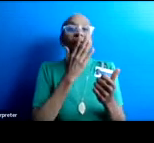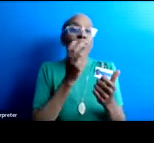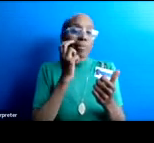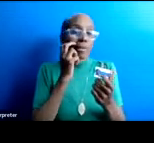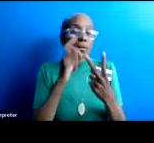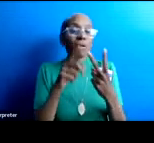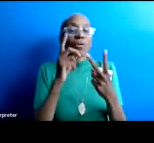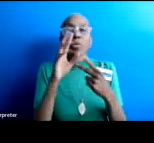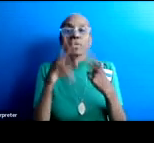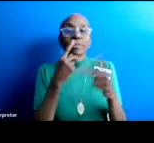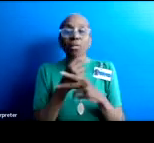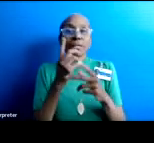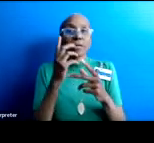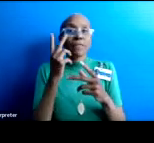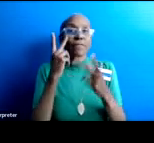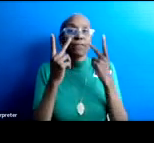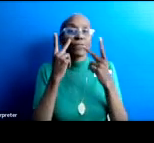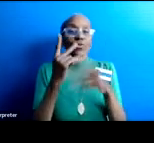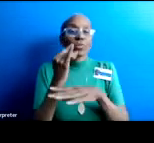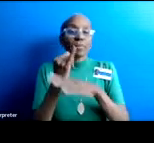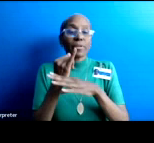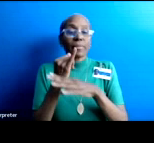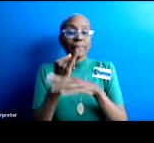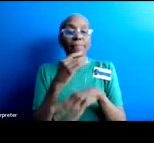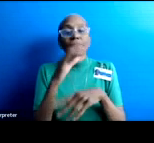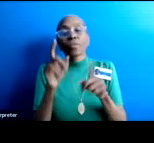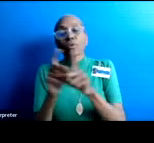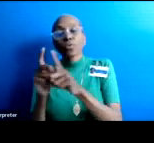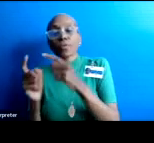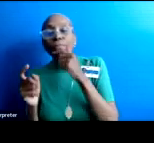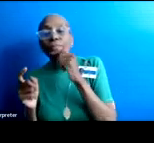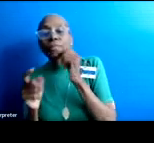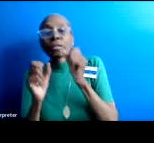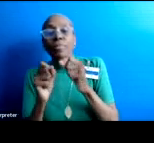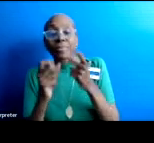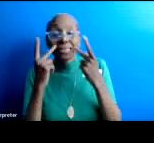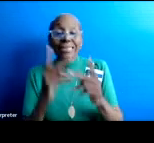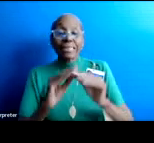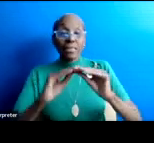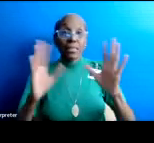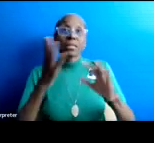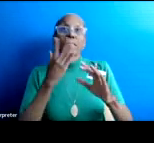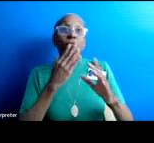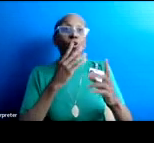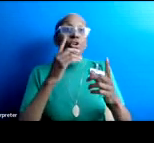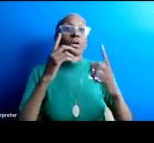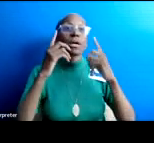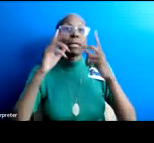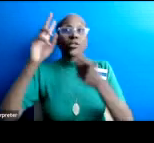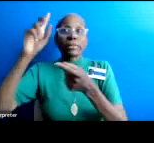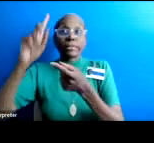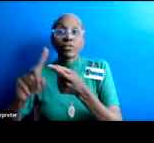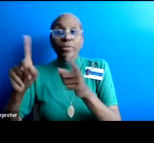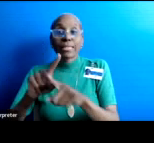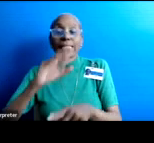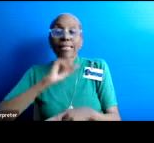blindness or some kind of visual impairment. Also, our ability to see color decreases as we age, so that's